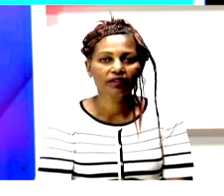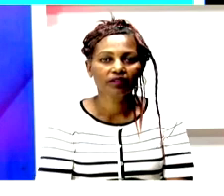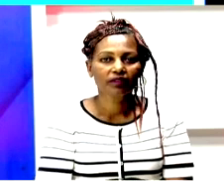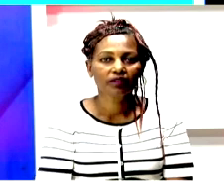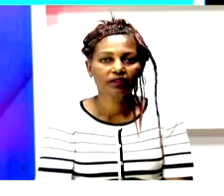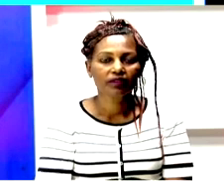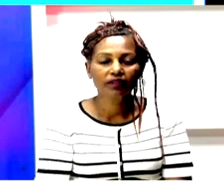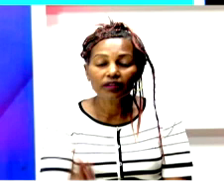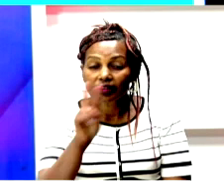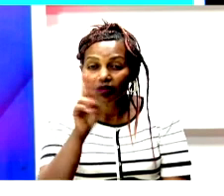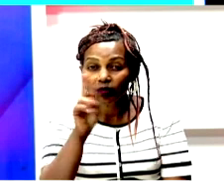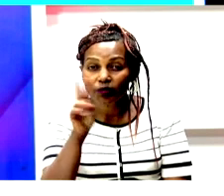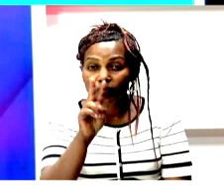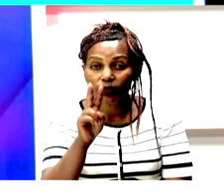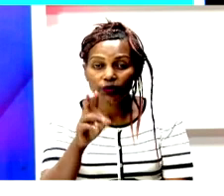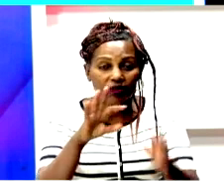two?